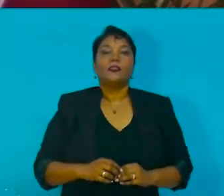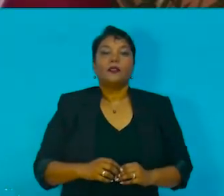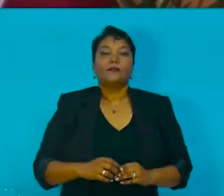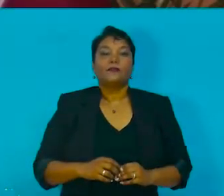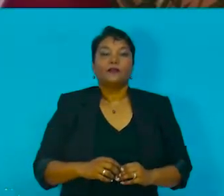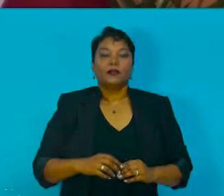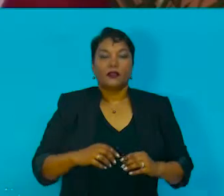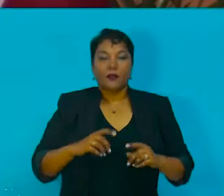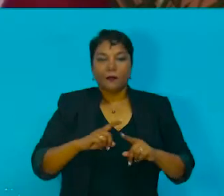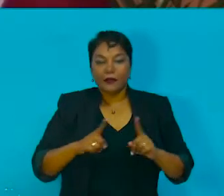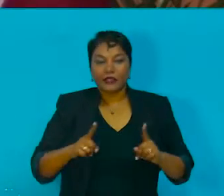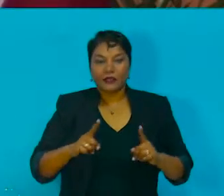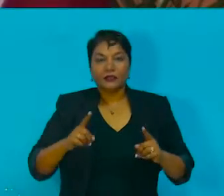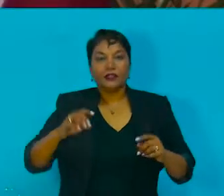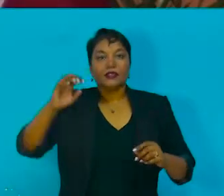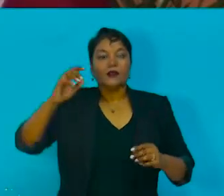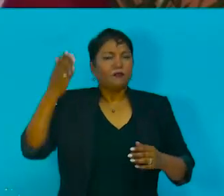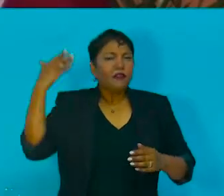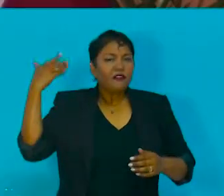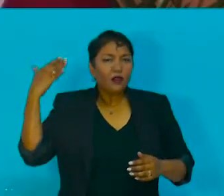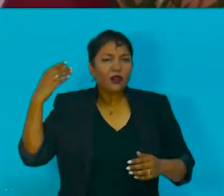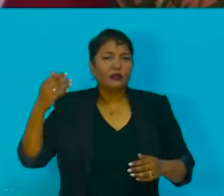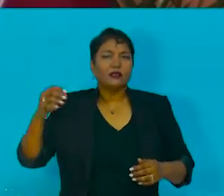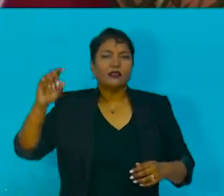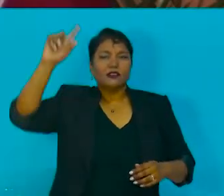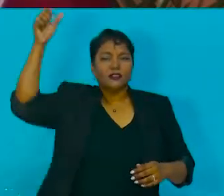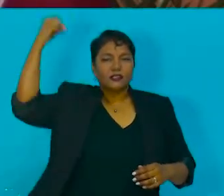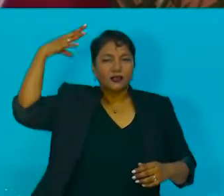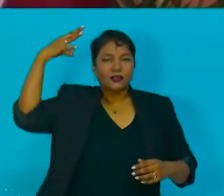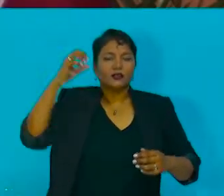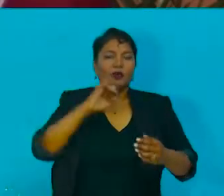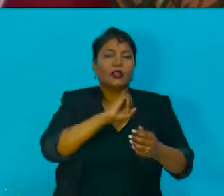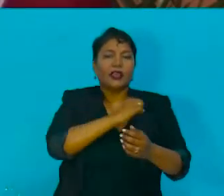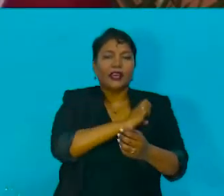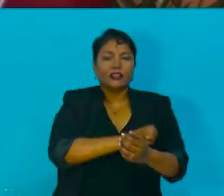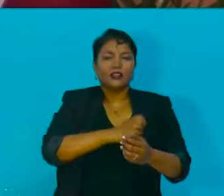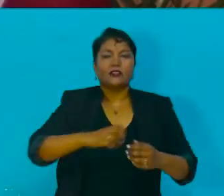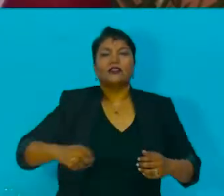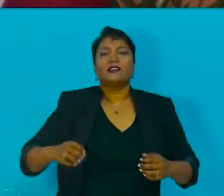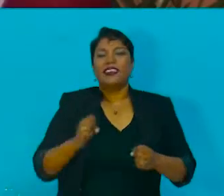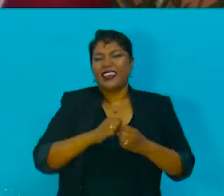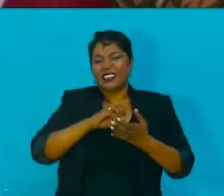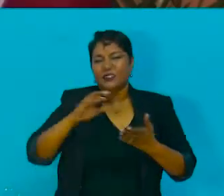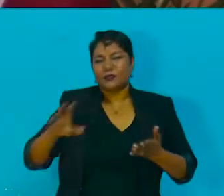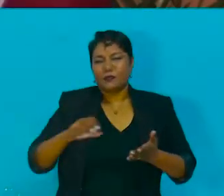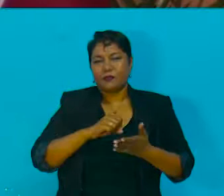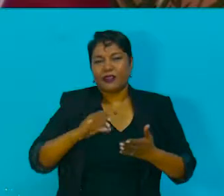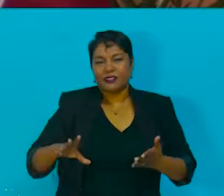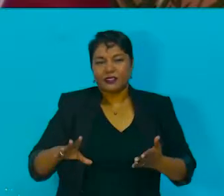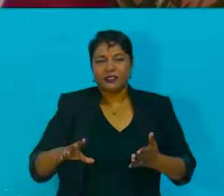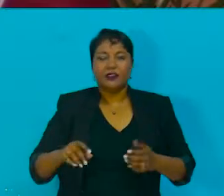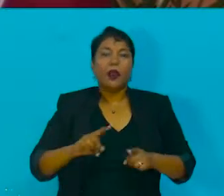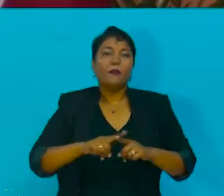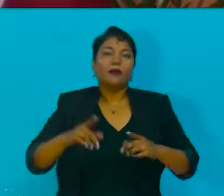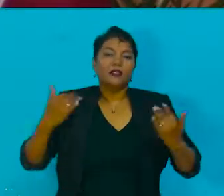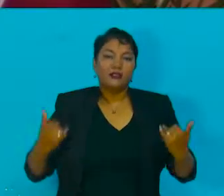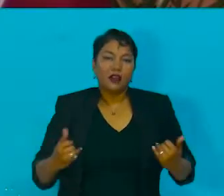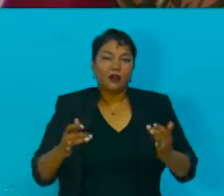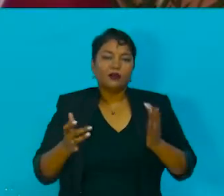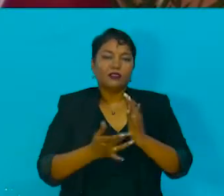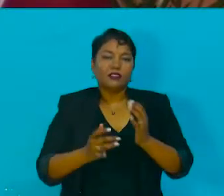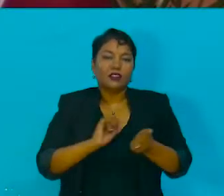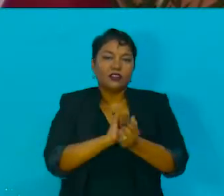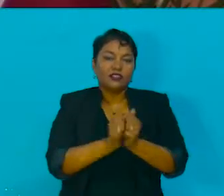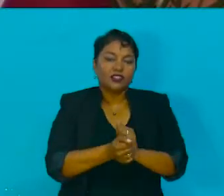cooling is not feasible because it's too expensive. And I remember talking to the project manager, he said, but Andre, the payback is over